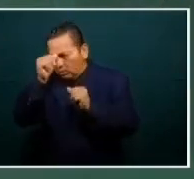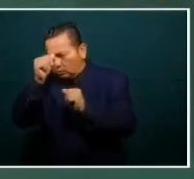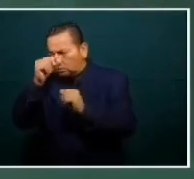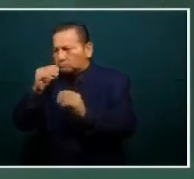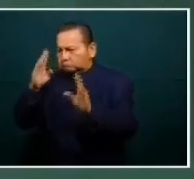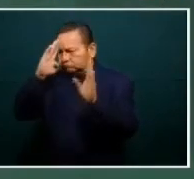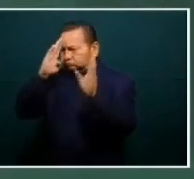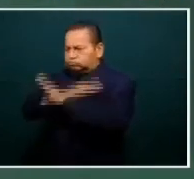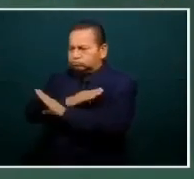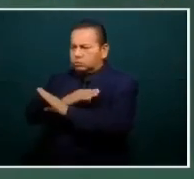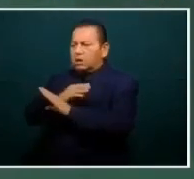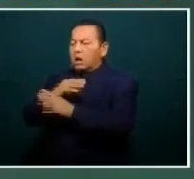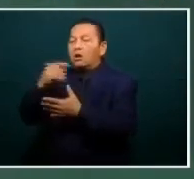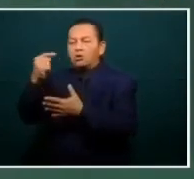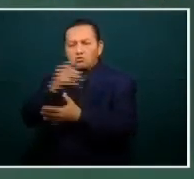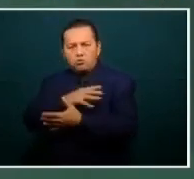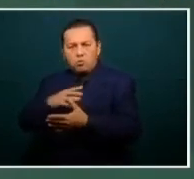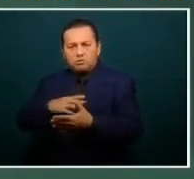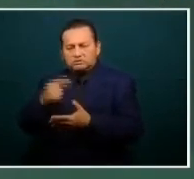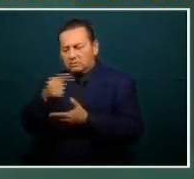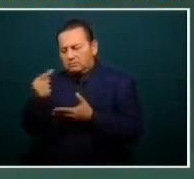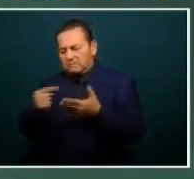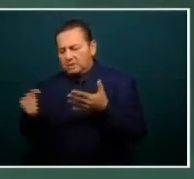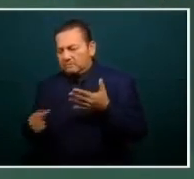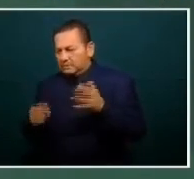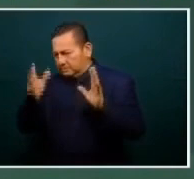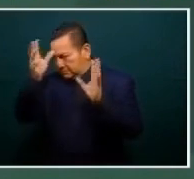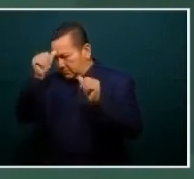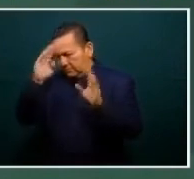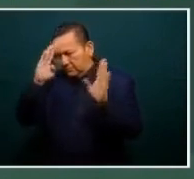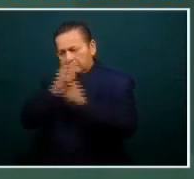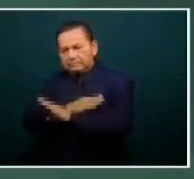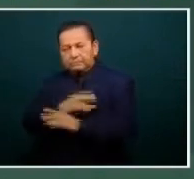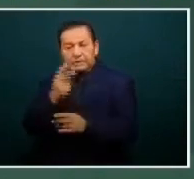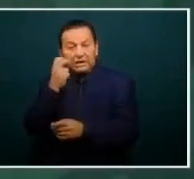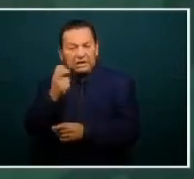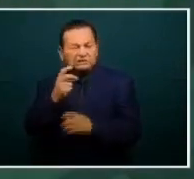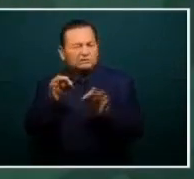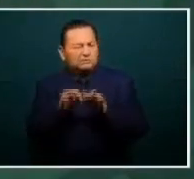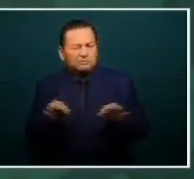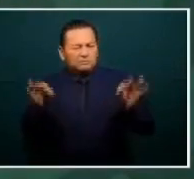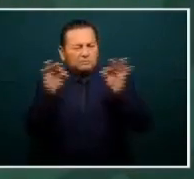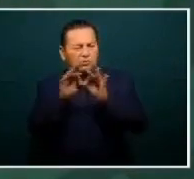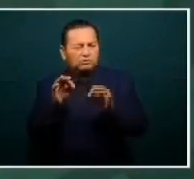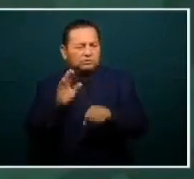and to come to an agreement with compromising.